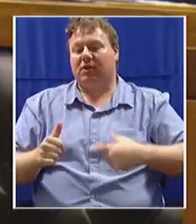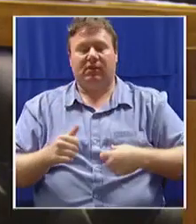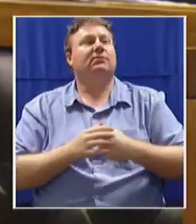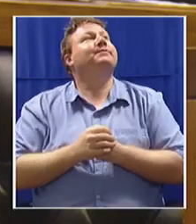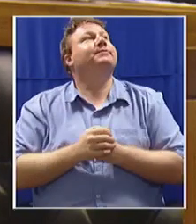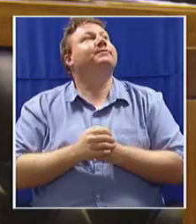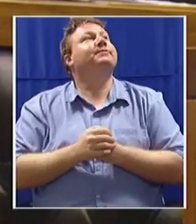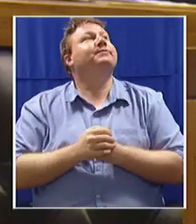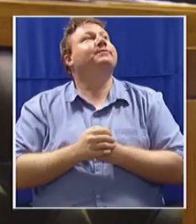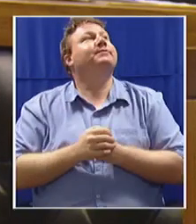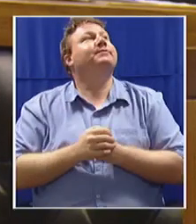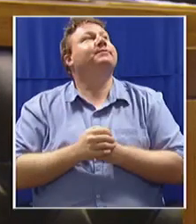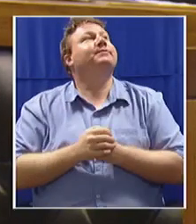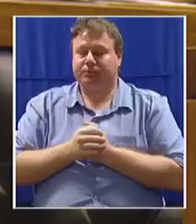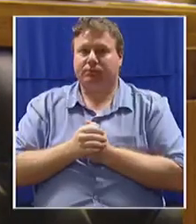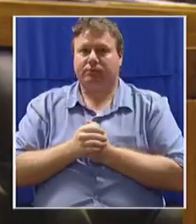much.